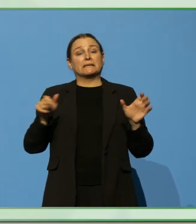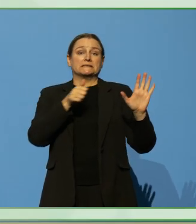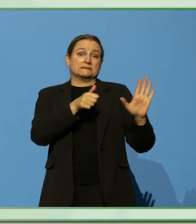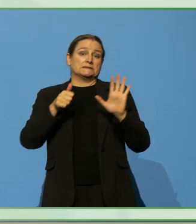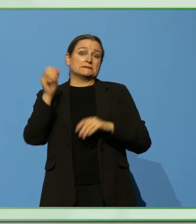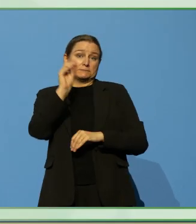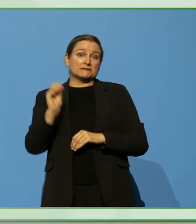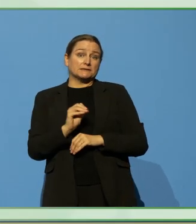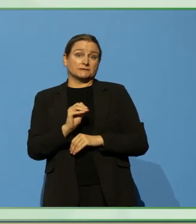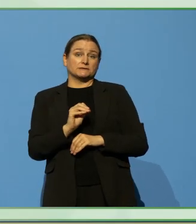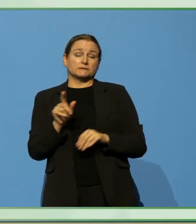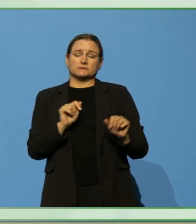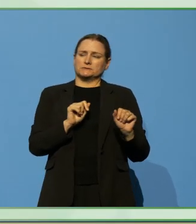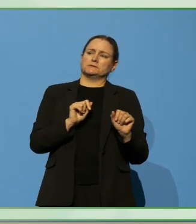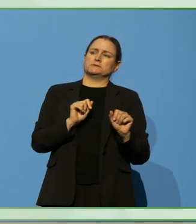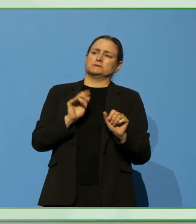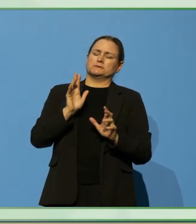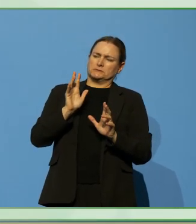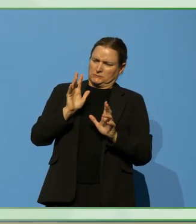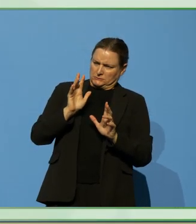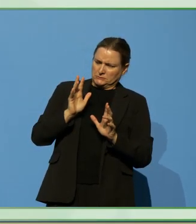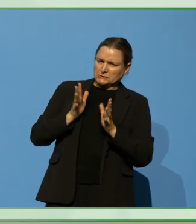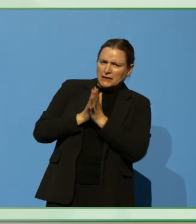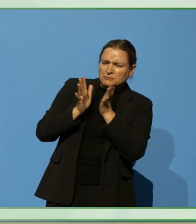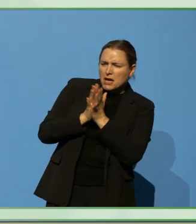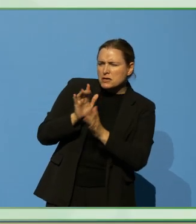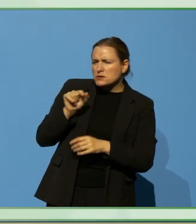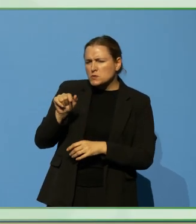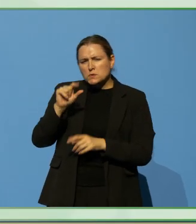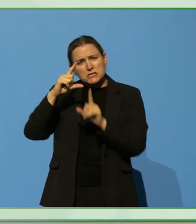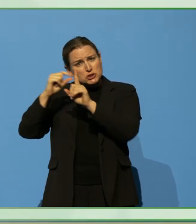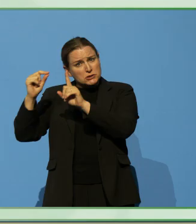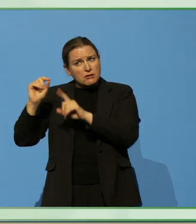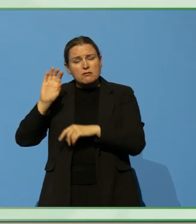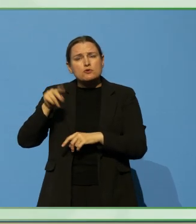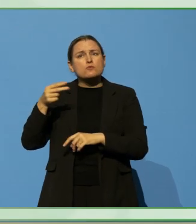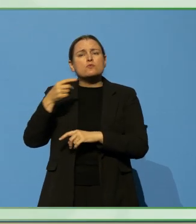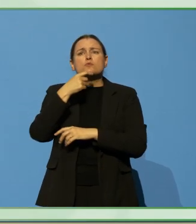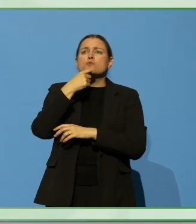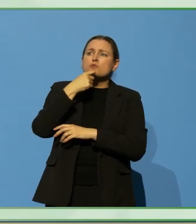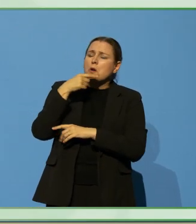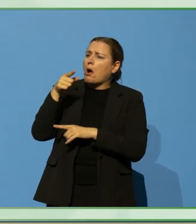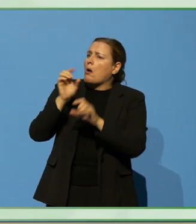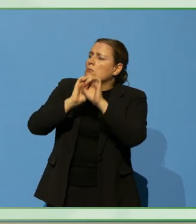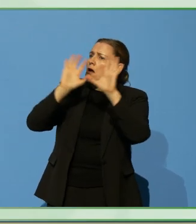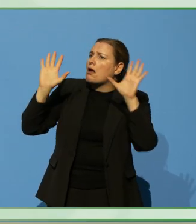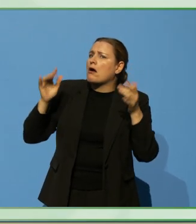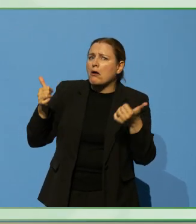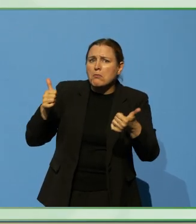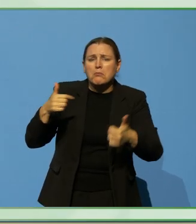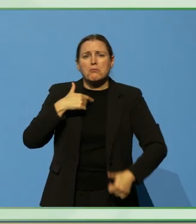what a digital euro is, saying, oh, I would be very interested, it's there, and I would really want to try it. So it's something that